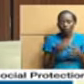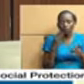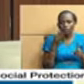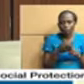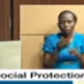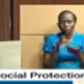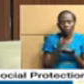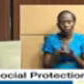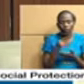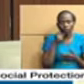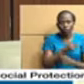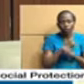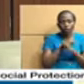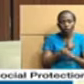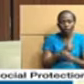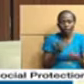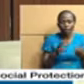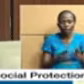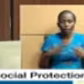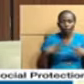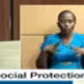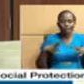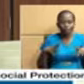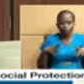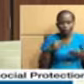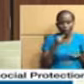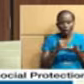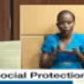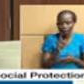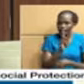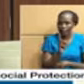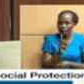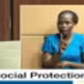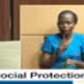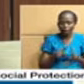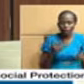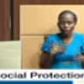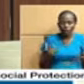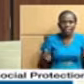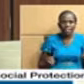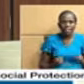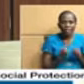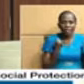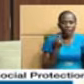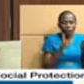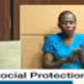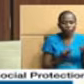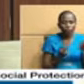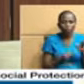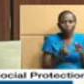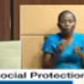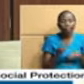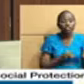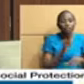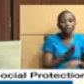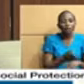social protection does not come as a relief. We even have a whole disaster management ministry which only gives relief. They are